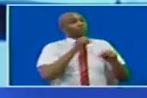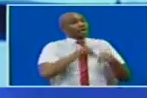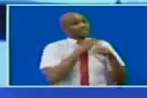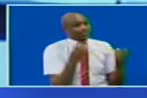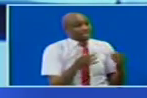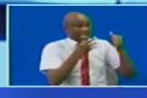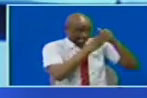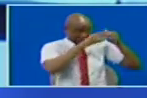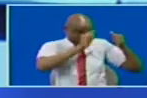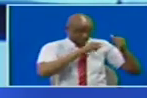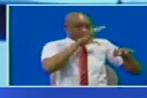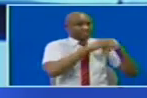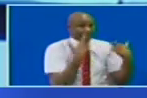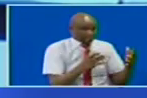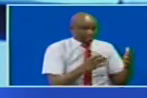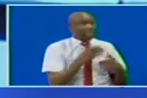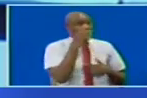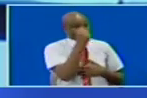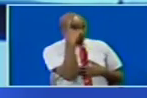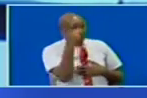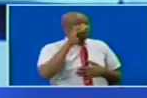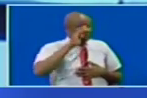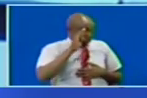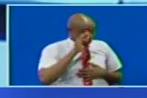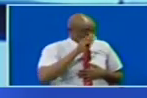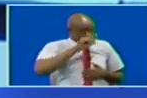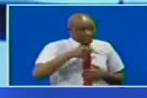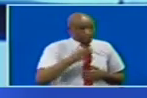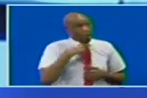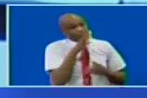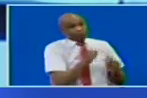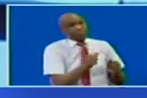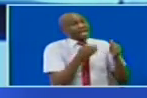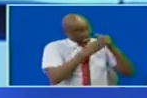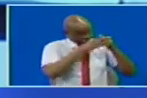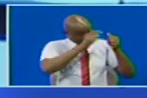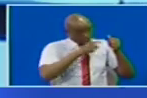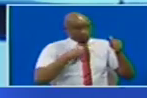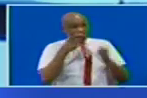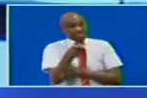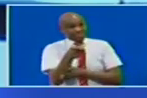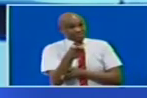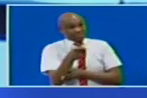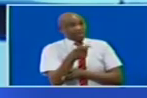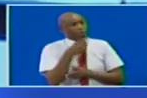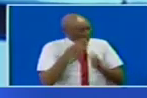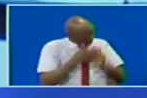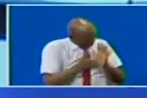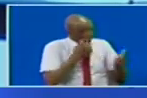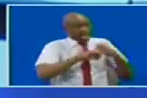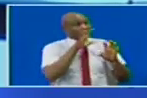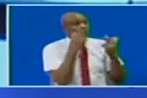reverse 8 million. All right. So out of the 51 million, we have managed to recover 8 million. All right. And that is because of the swift